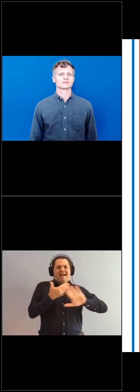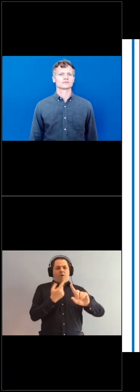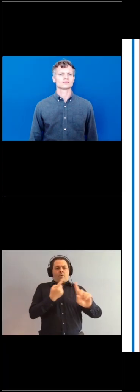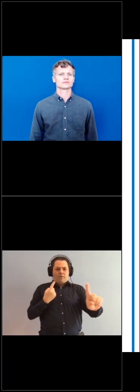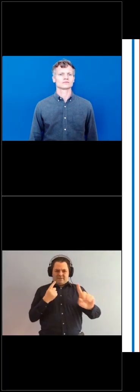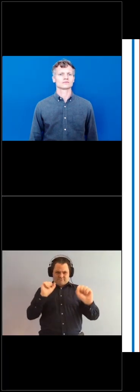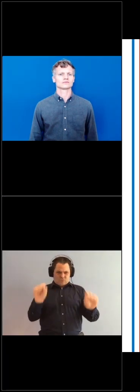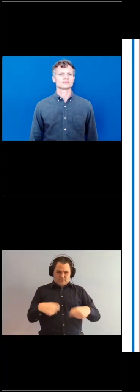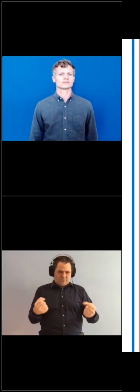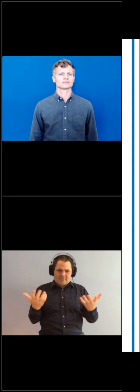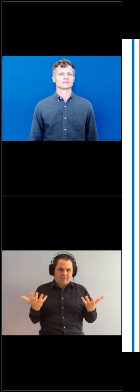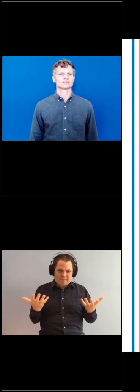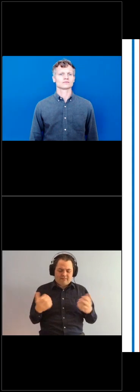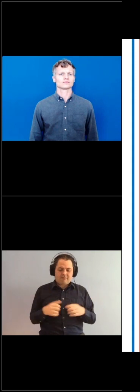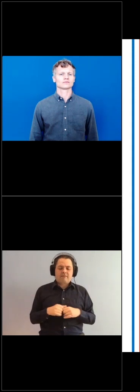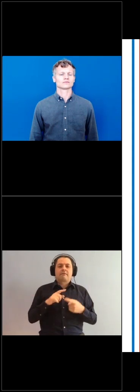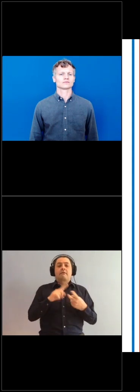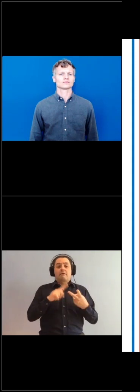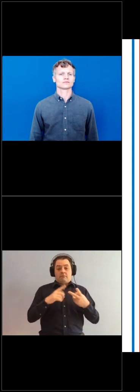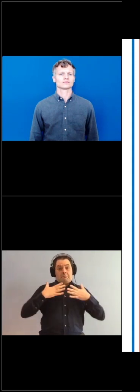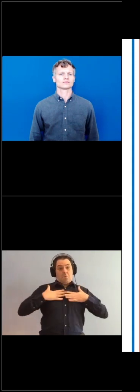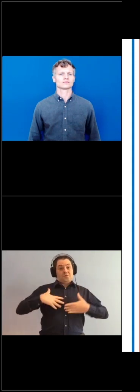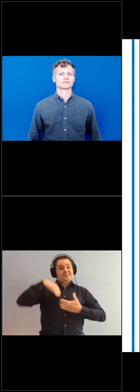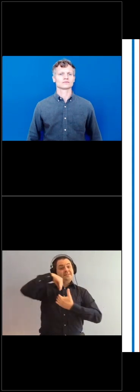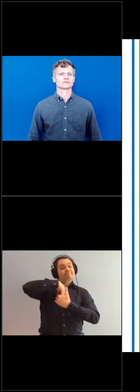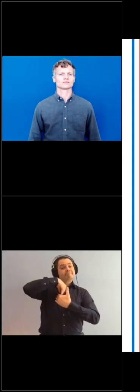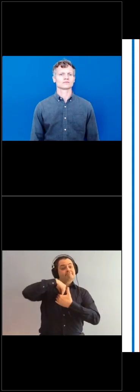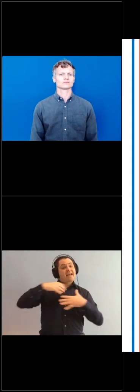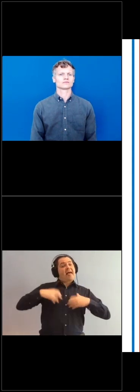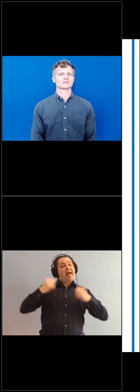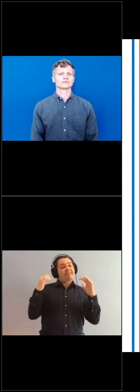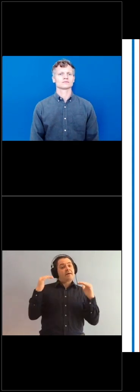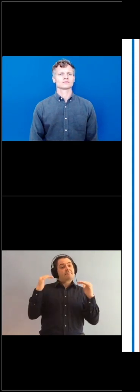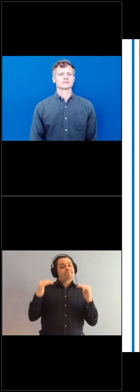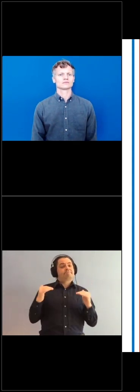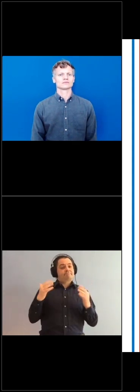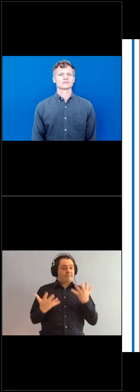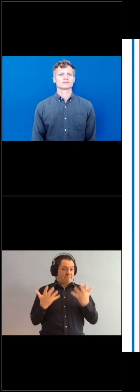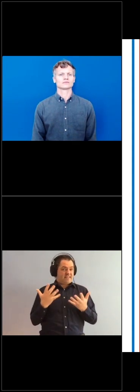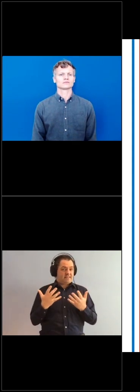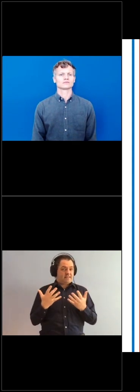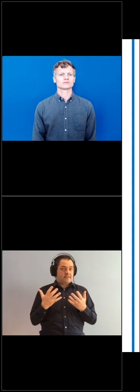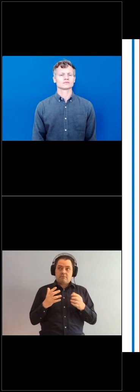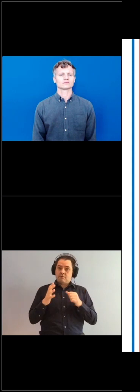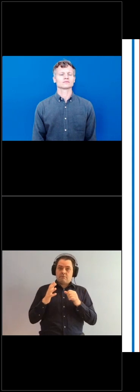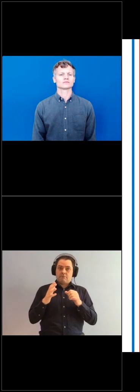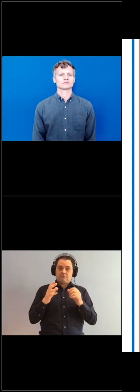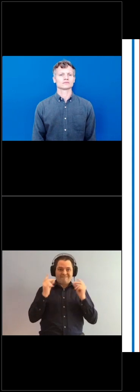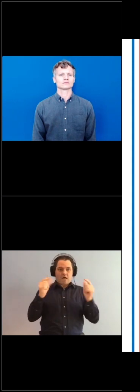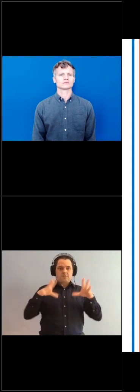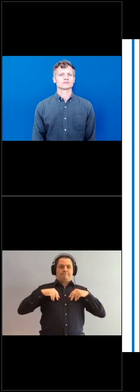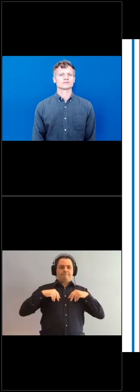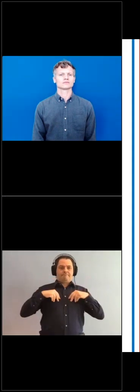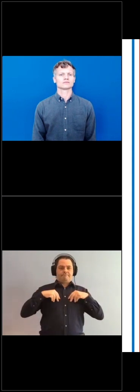the underlying health issues, we might know that persons with disabilities are more susceptible of contracting the virus, but as